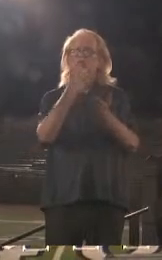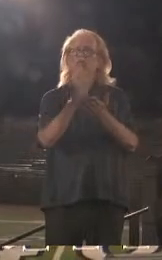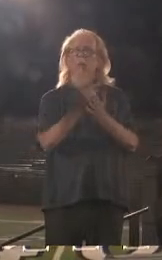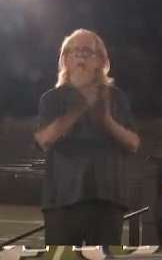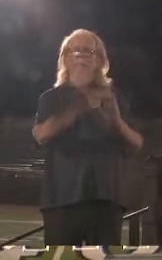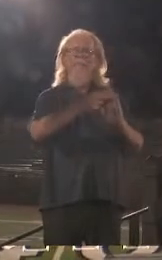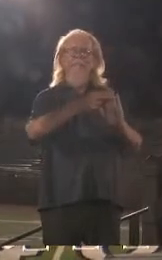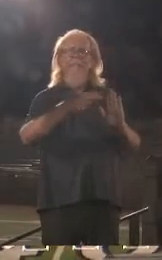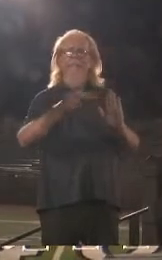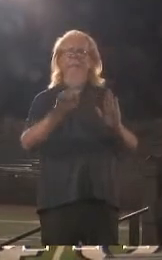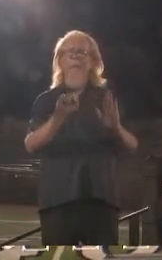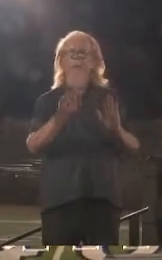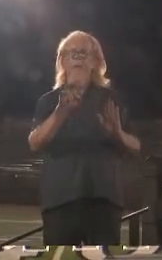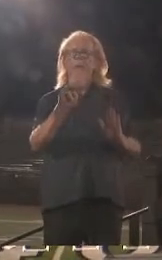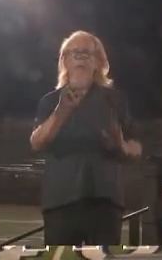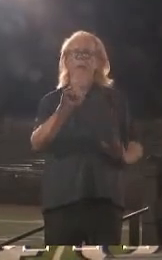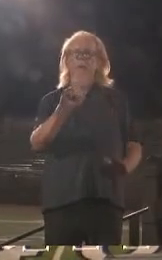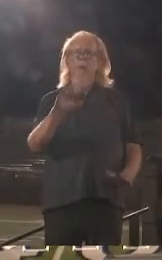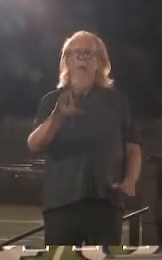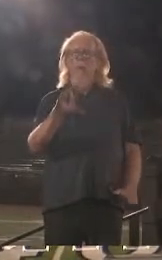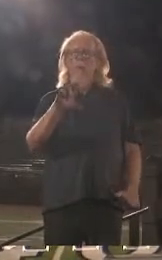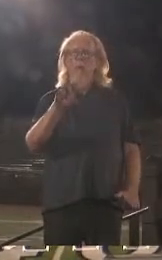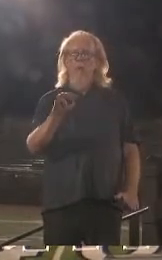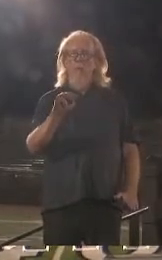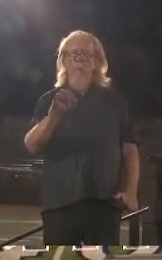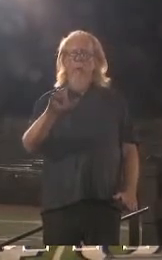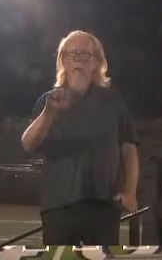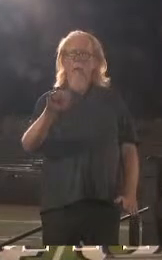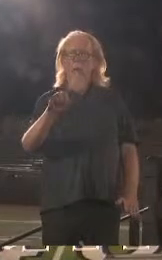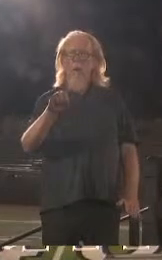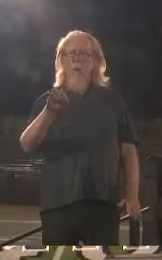the summa cum laude designation, please stand.